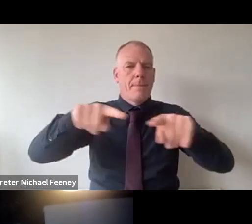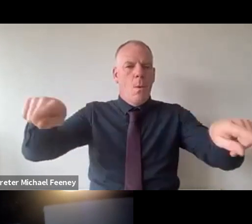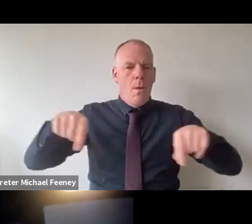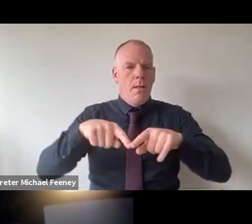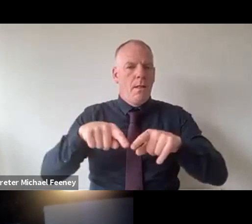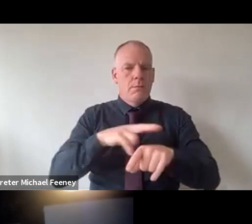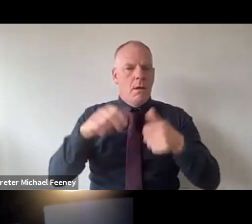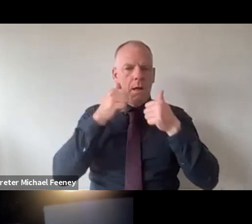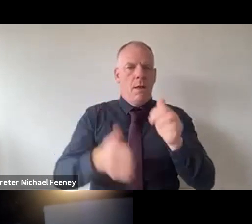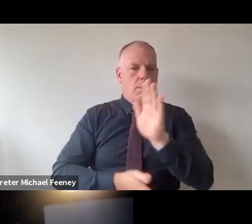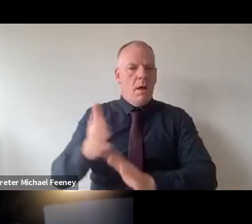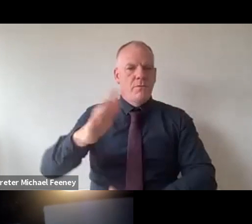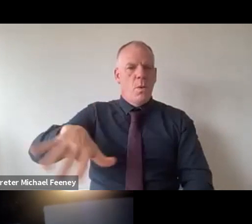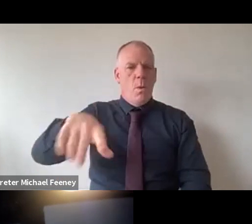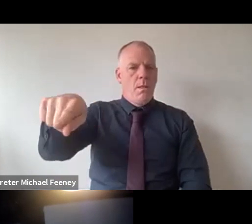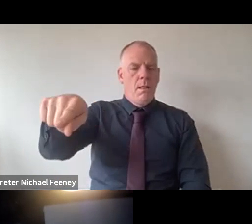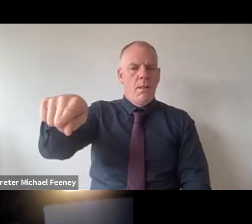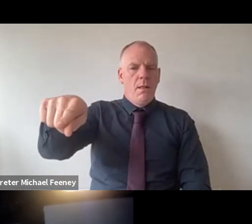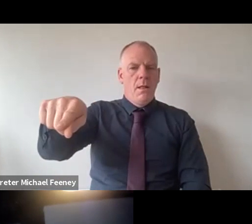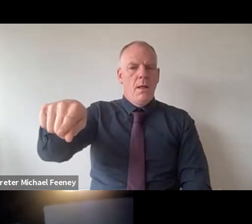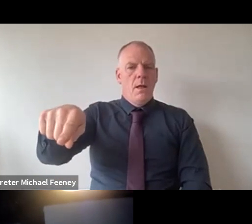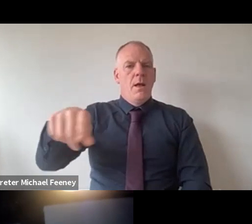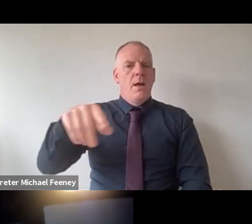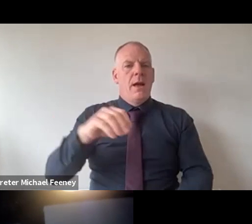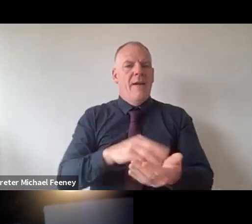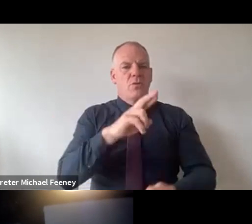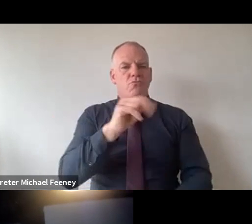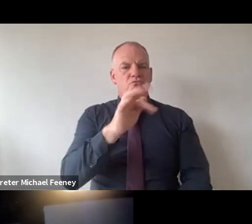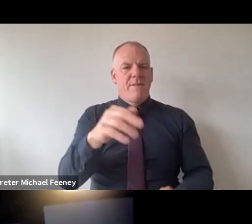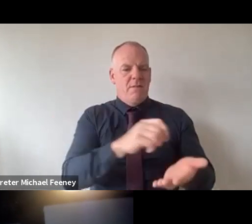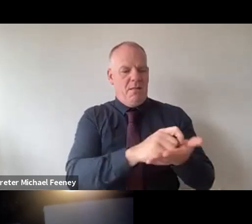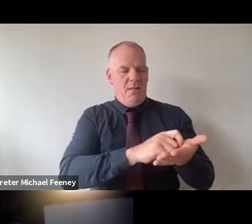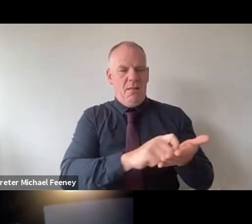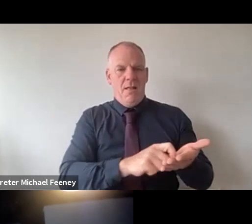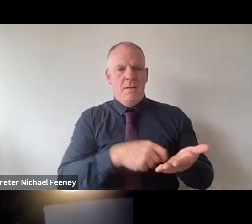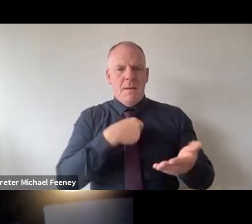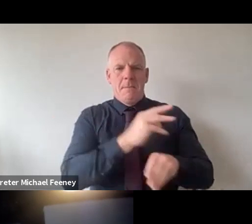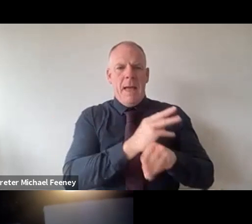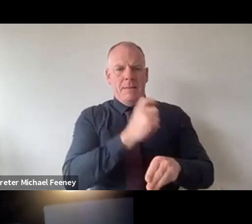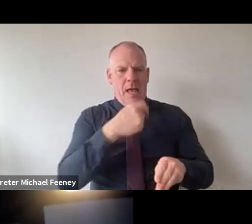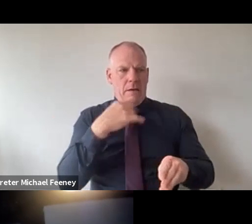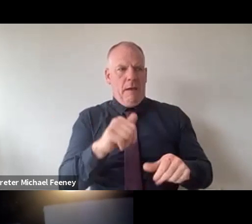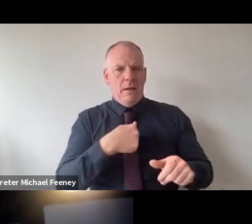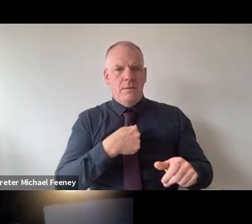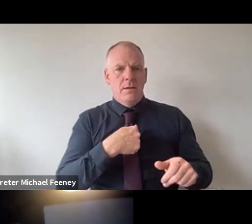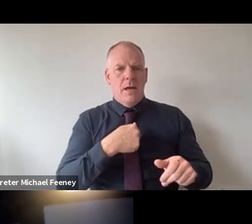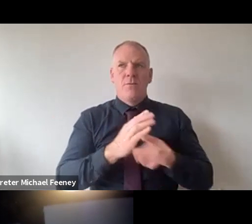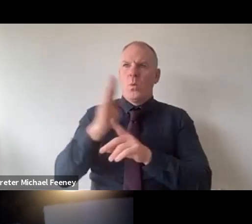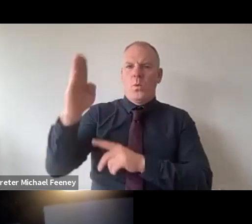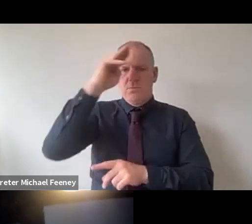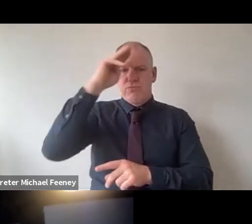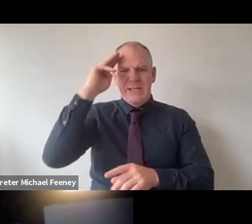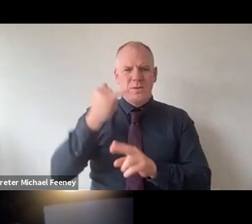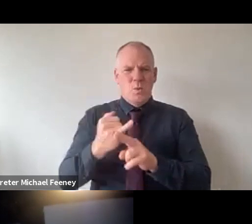wasn't allowed to go to the local swimming pool. I had to get a reference, and my ma's reference wasn't good enough for them. That I had to go to the principal